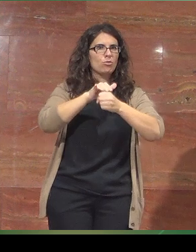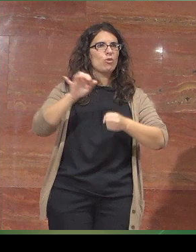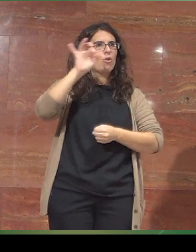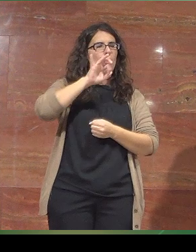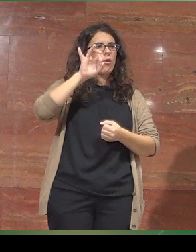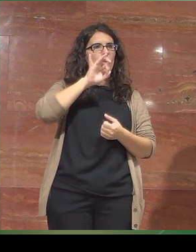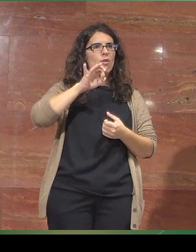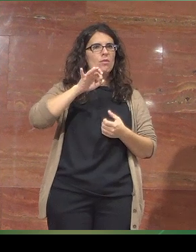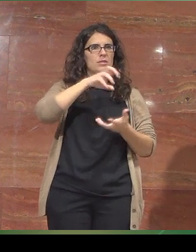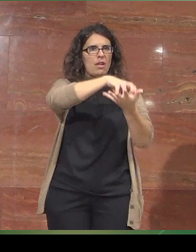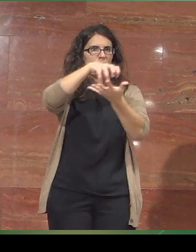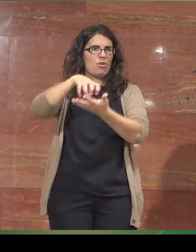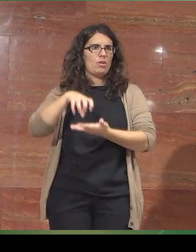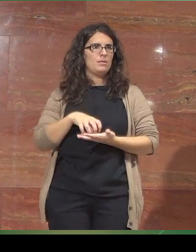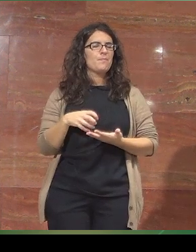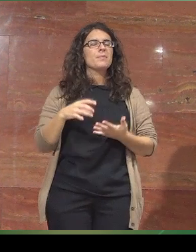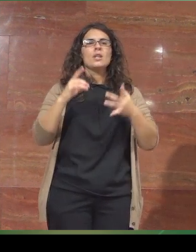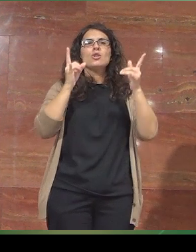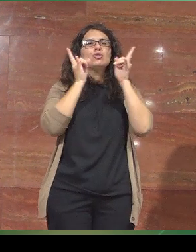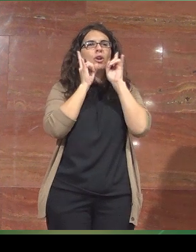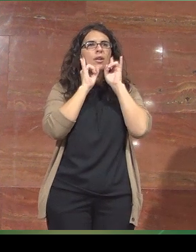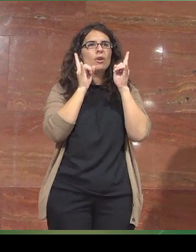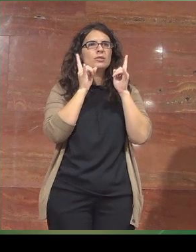who speak too fast when they're making announcements.